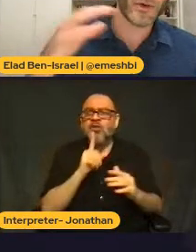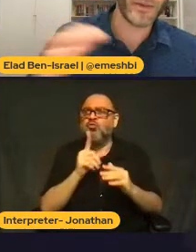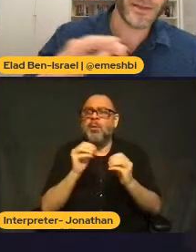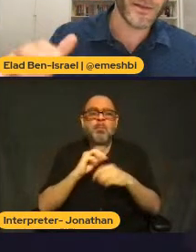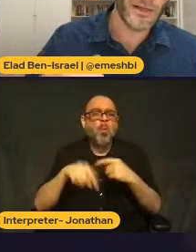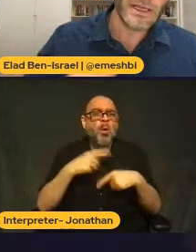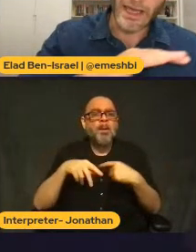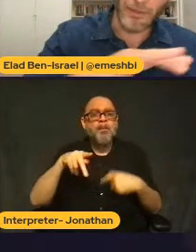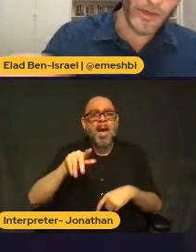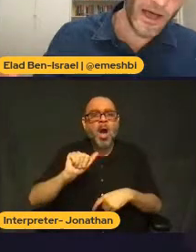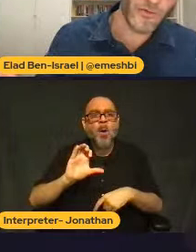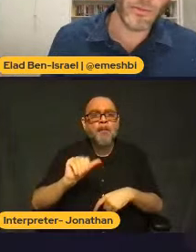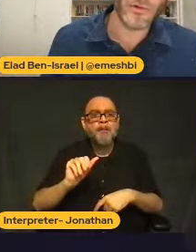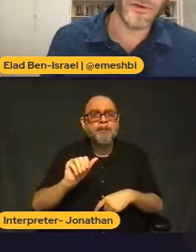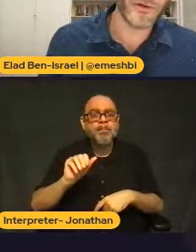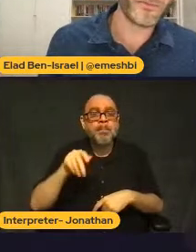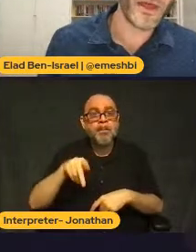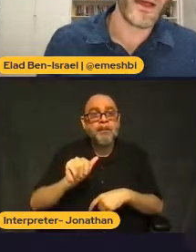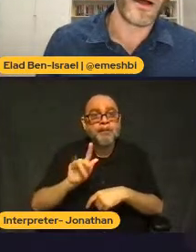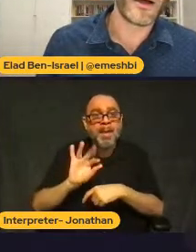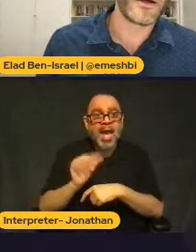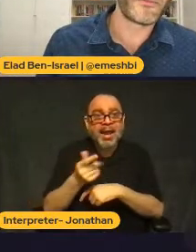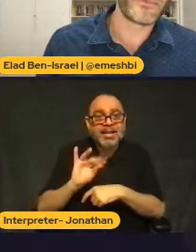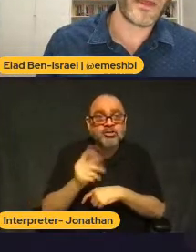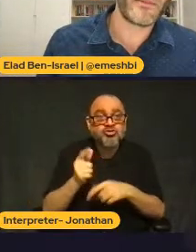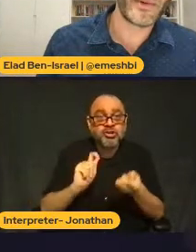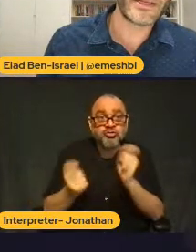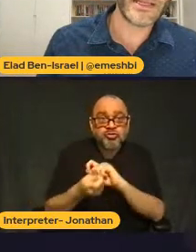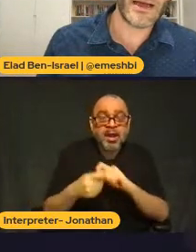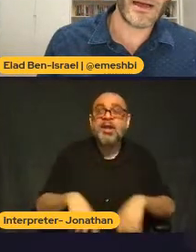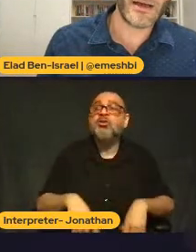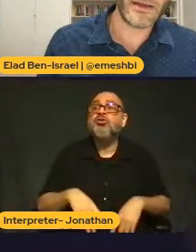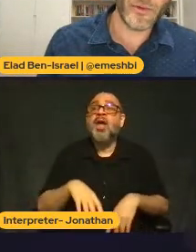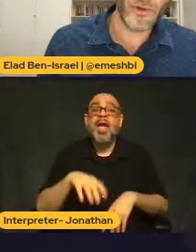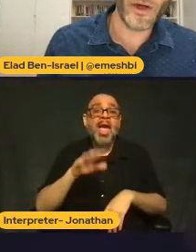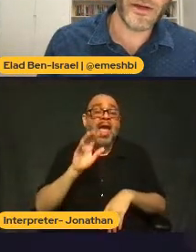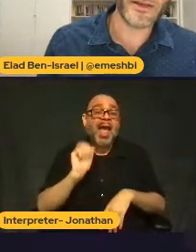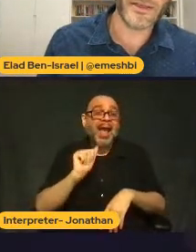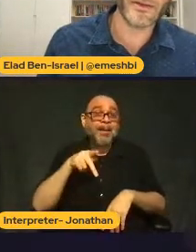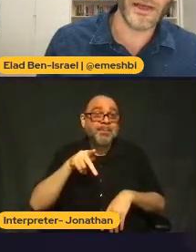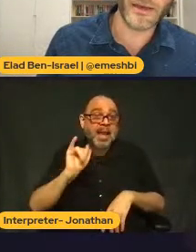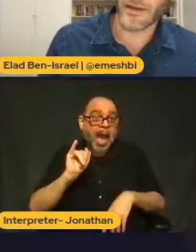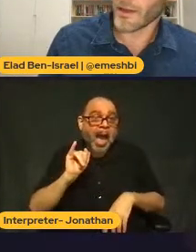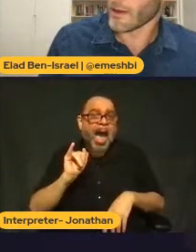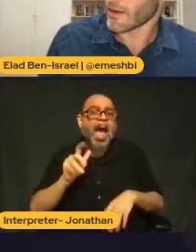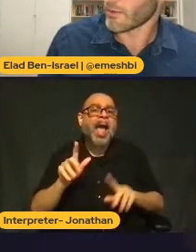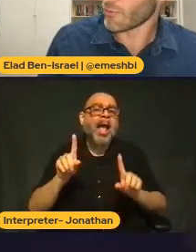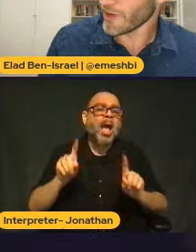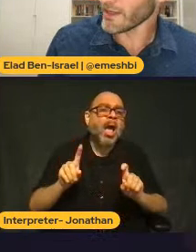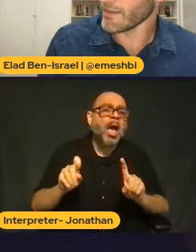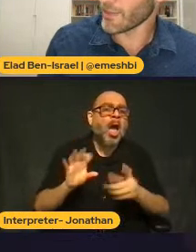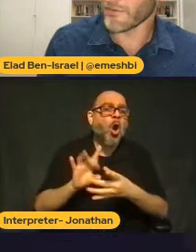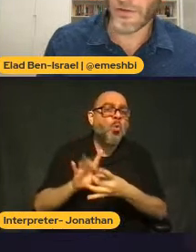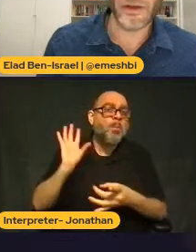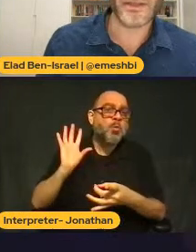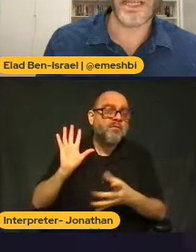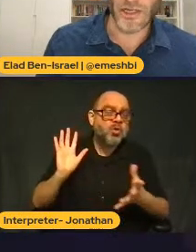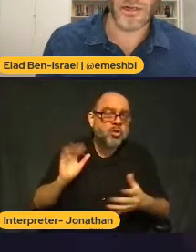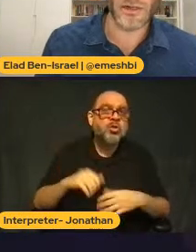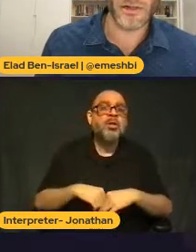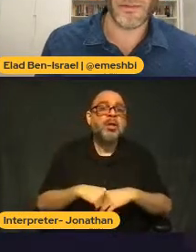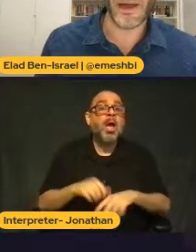this experimental API removal. But it required us to really be